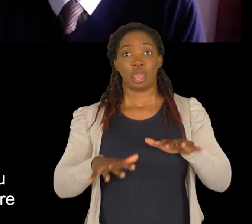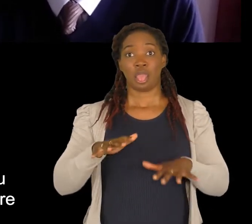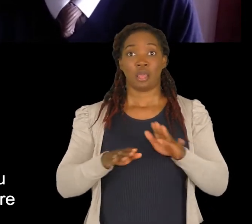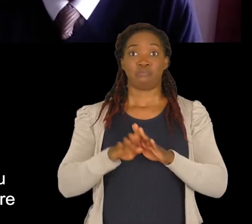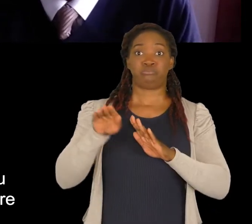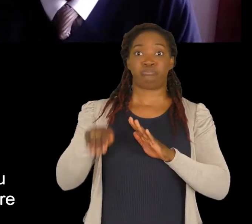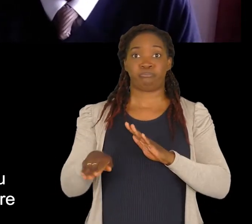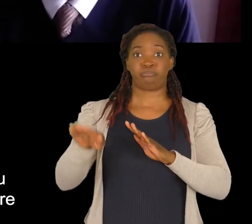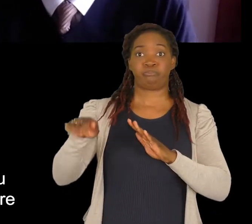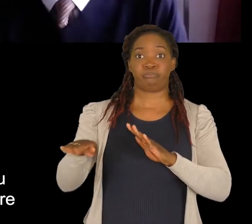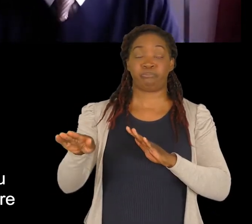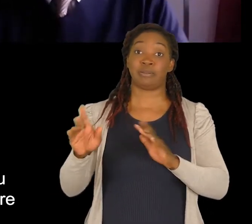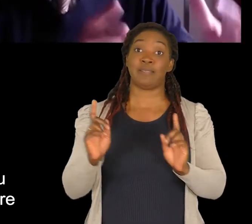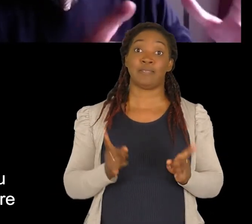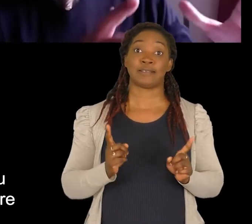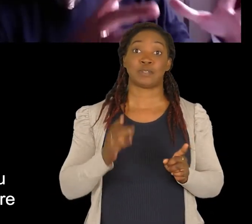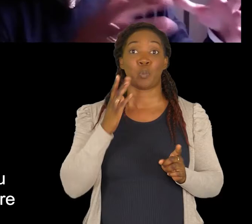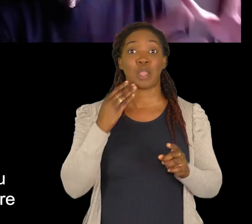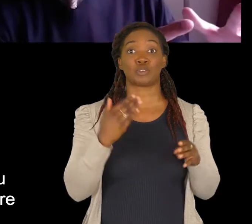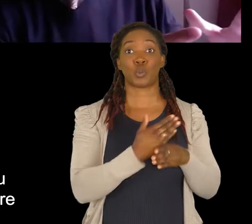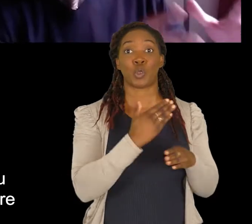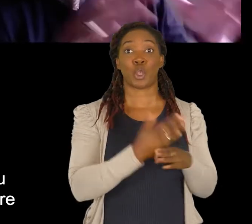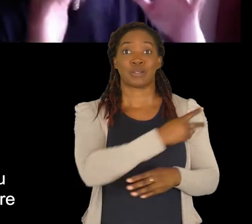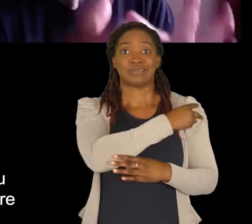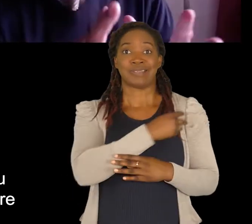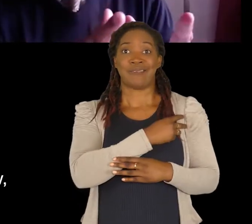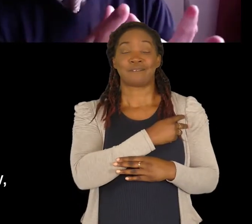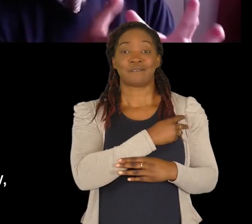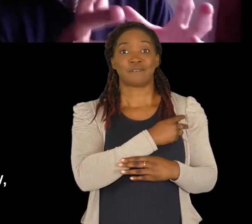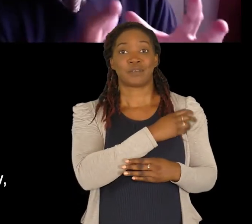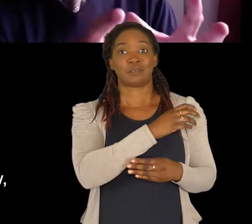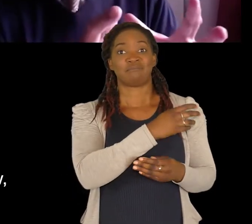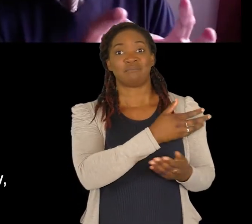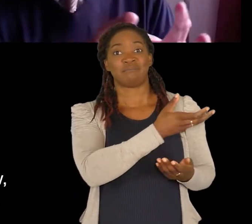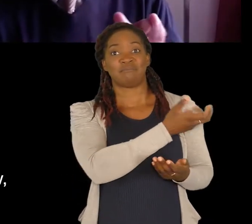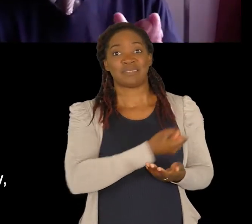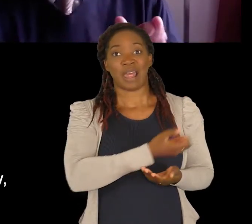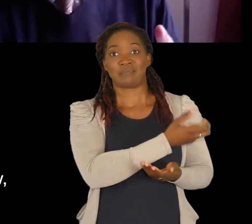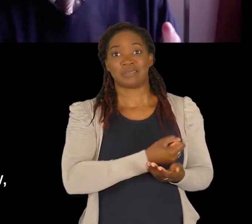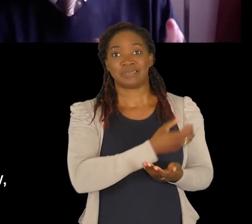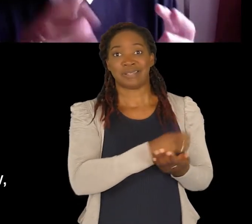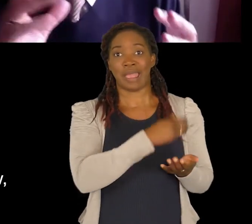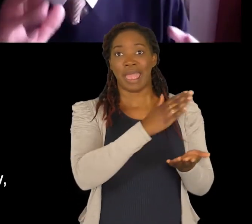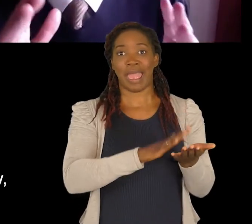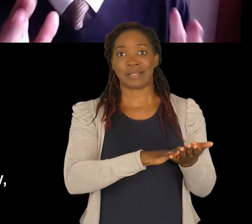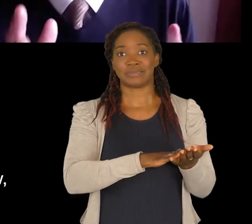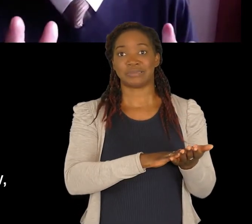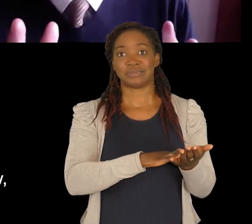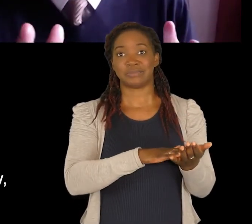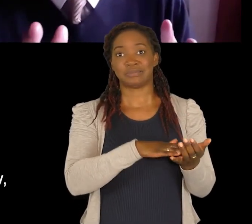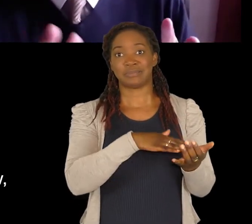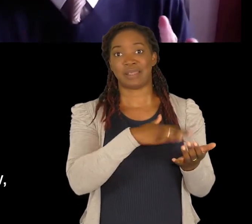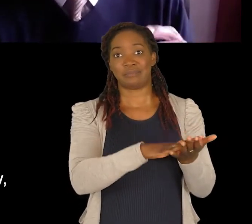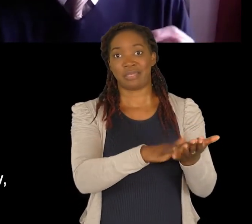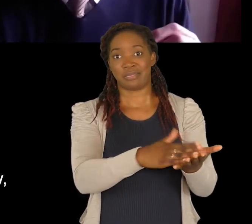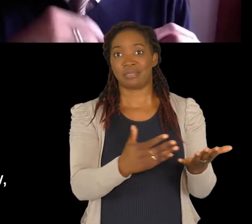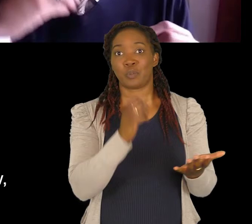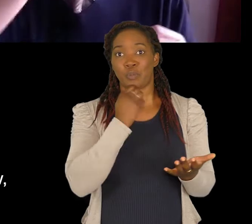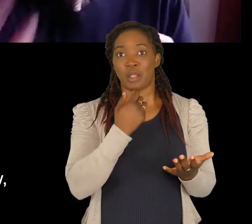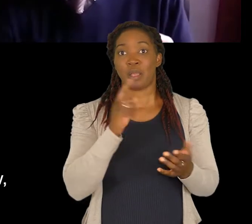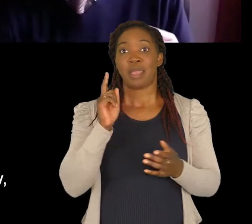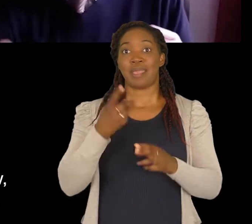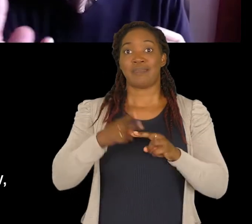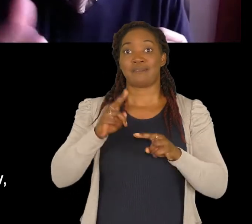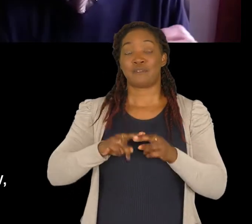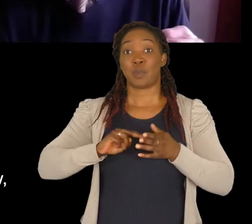obvious thing, right? You know, when you're working in a job, you know what you're going to get at the end of the month. Now, if you plan, and this is